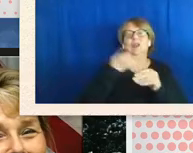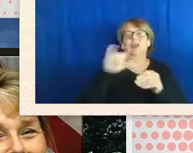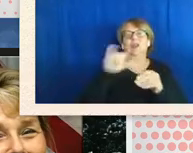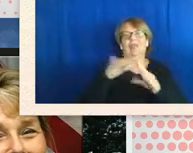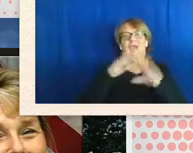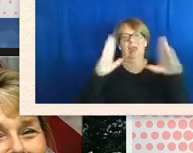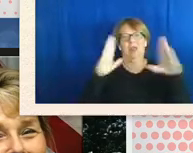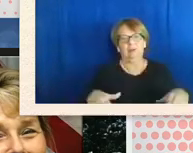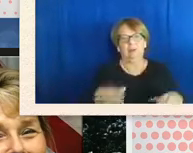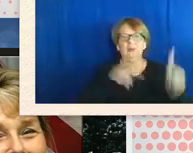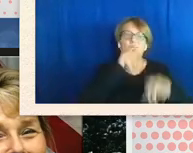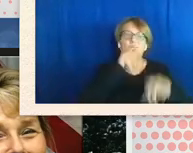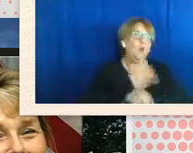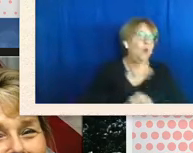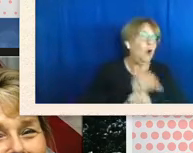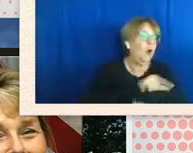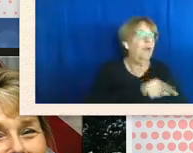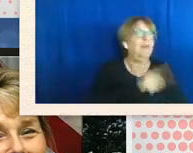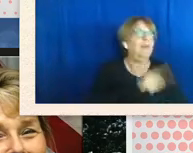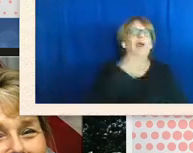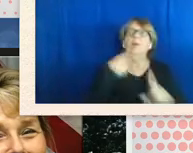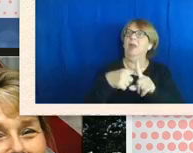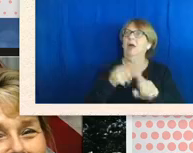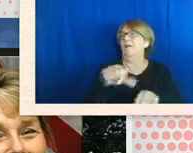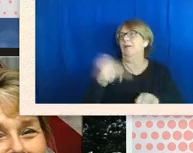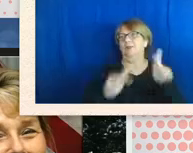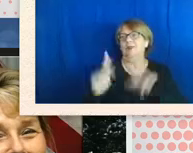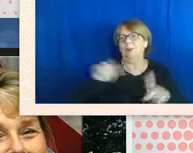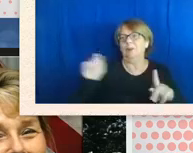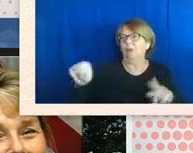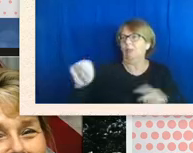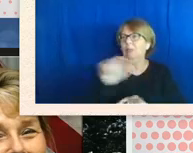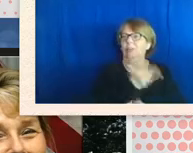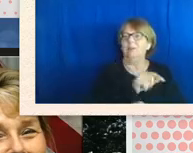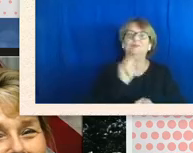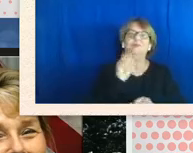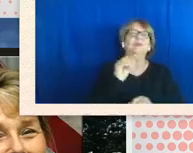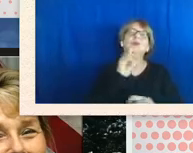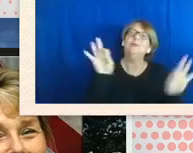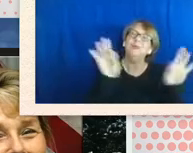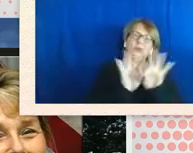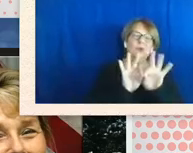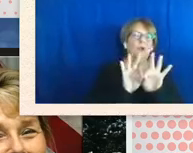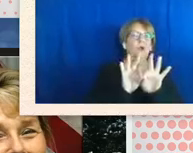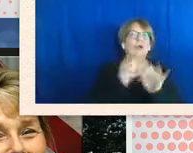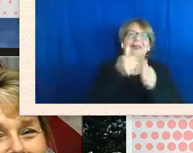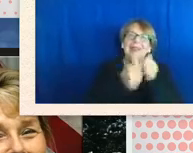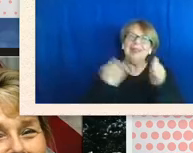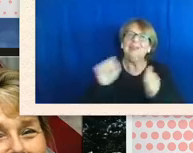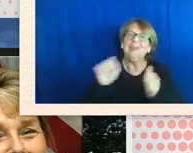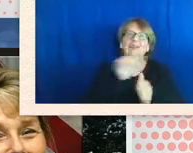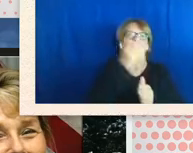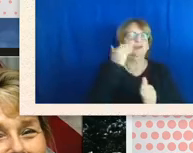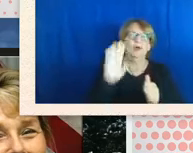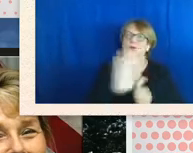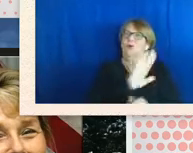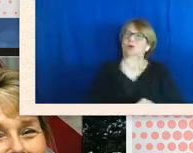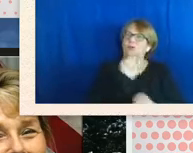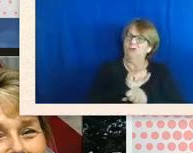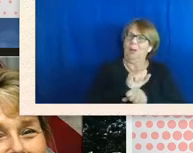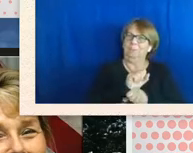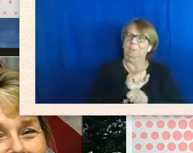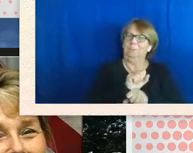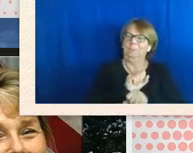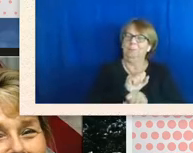as well as the other people. So it's important that we each know what our jobs are and that we